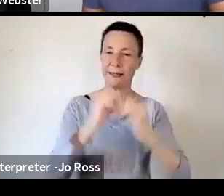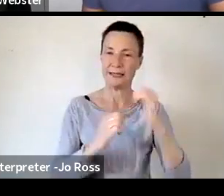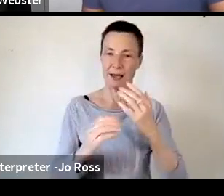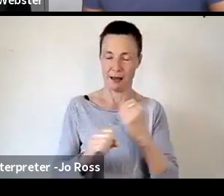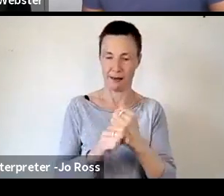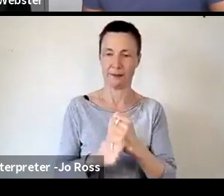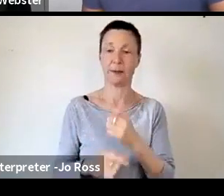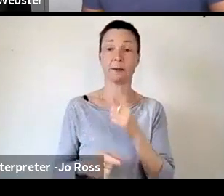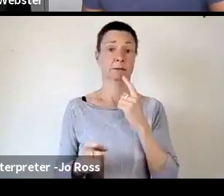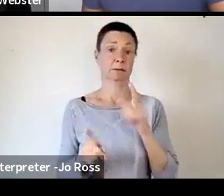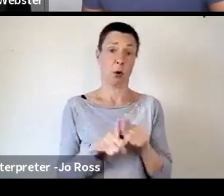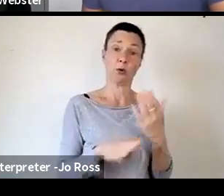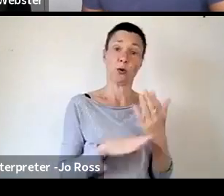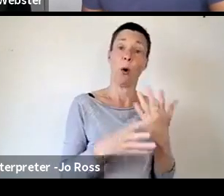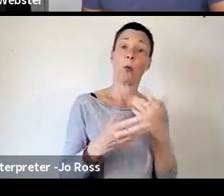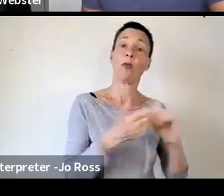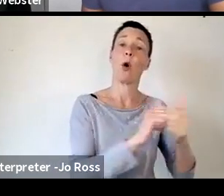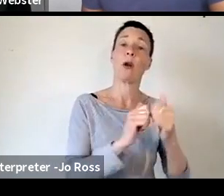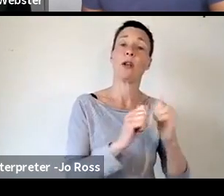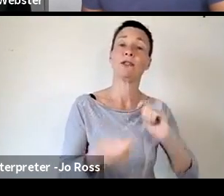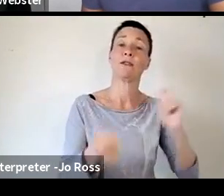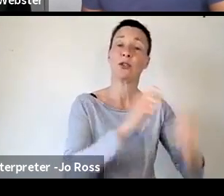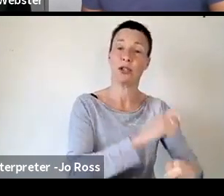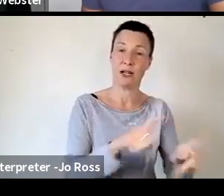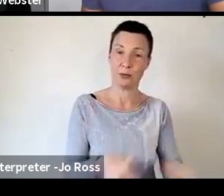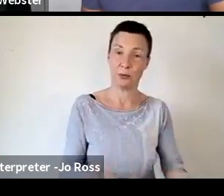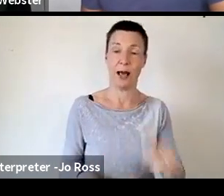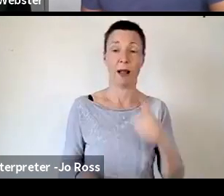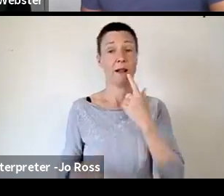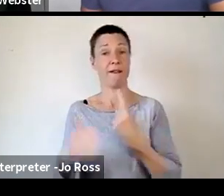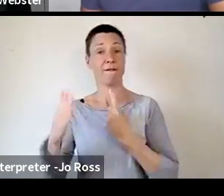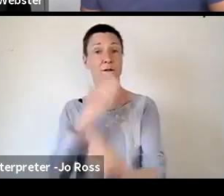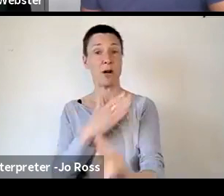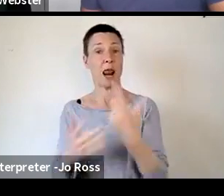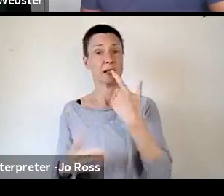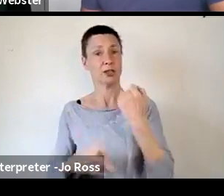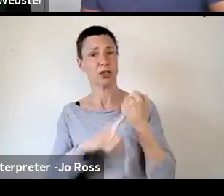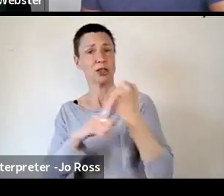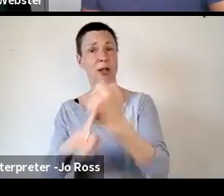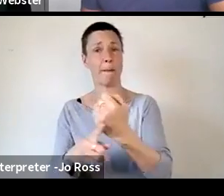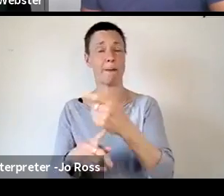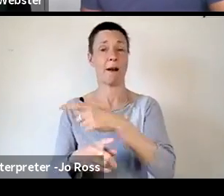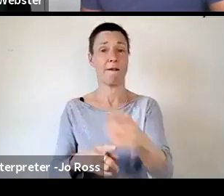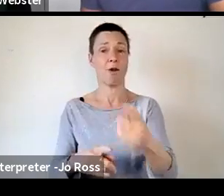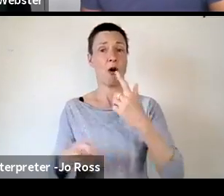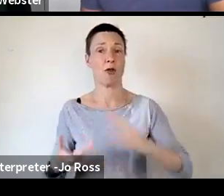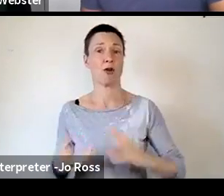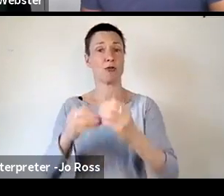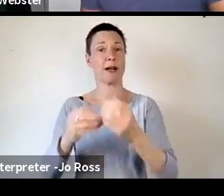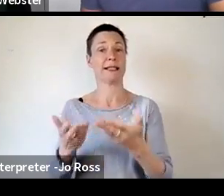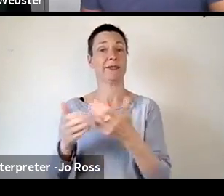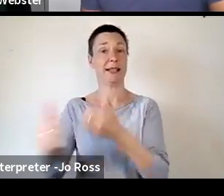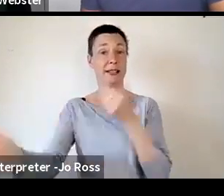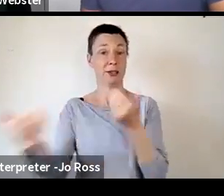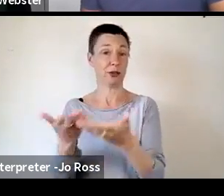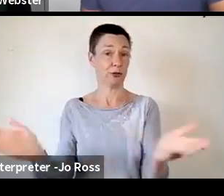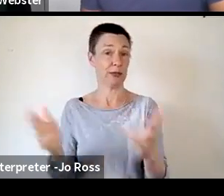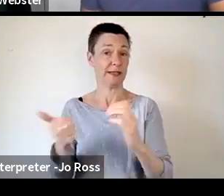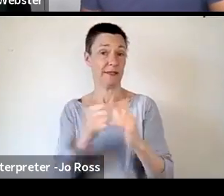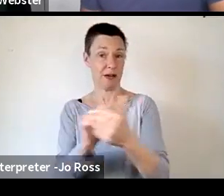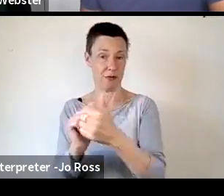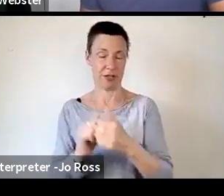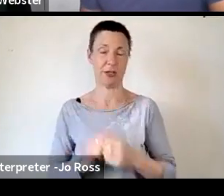this, she works with the Coalition for Change, is a freelancer champion for the Creative Industries